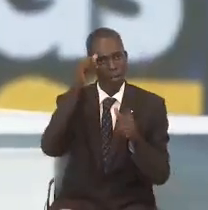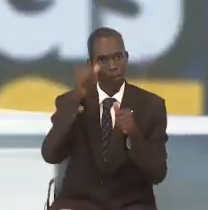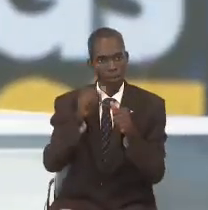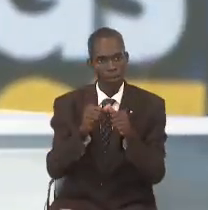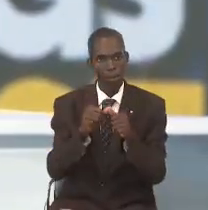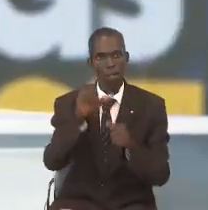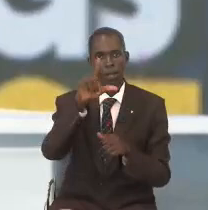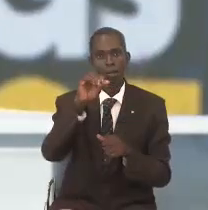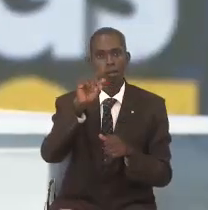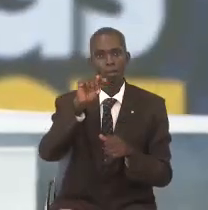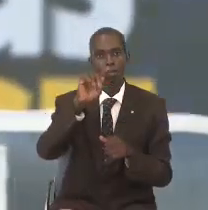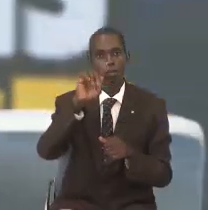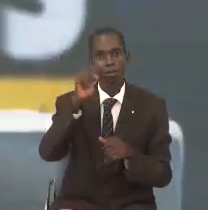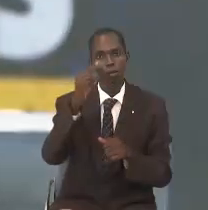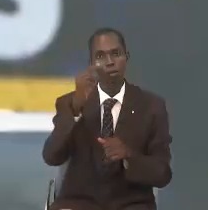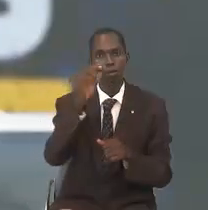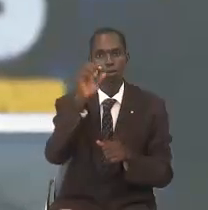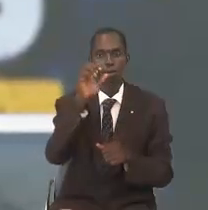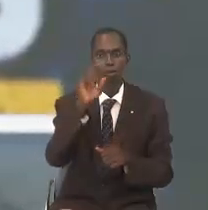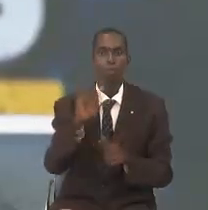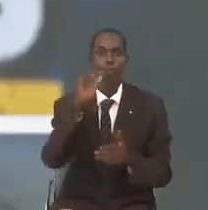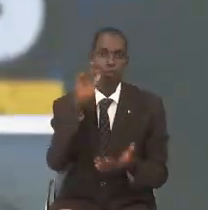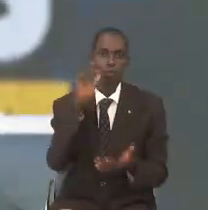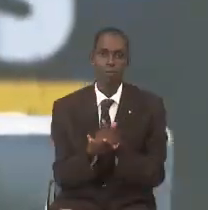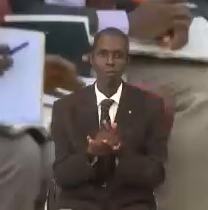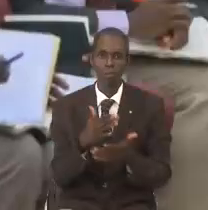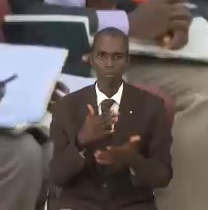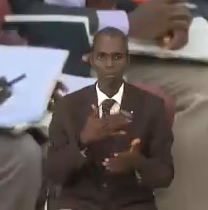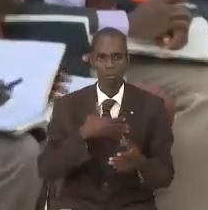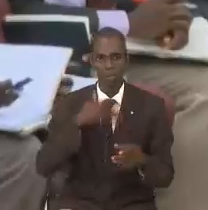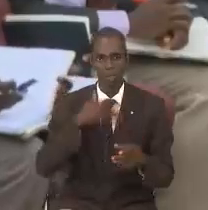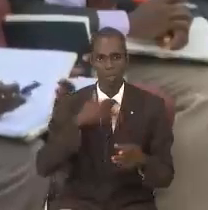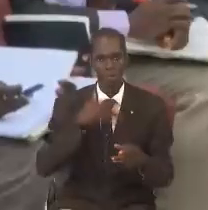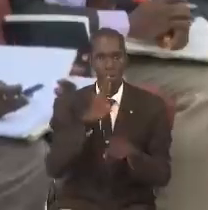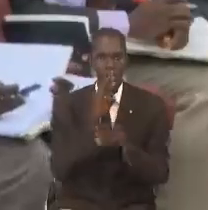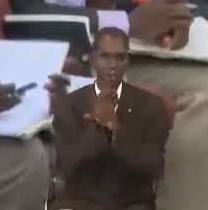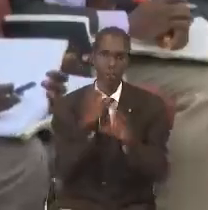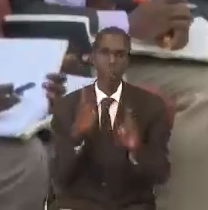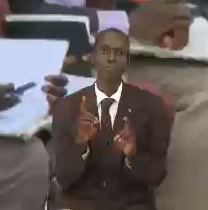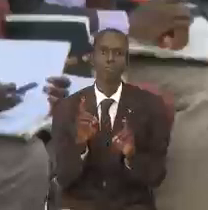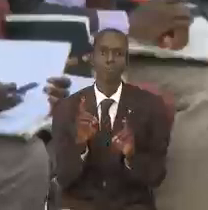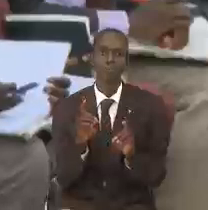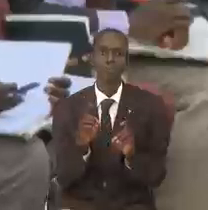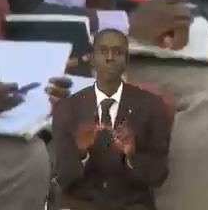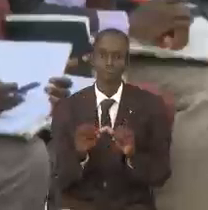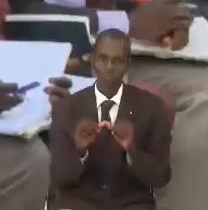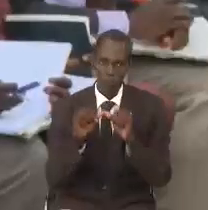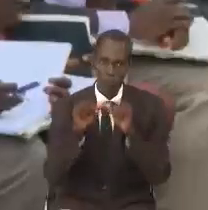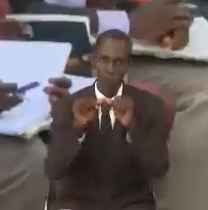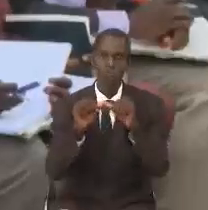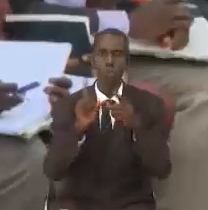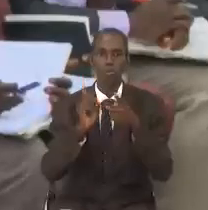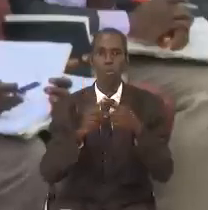Lot's wife. Brother, you are saved. Keep on following the